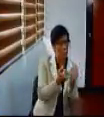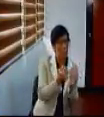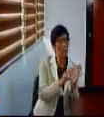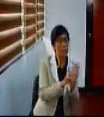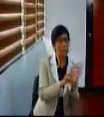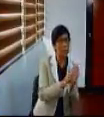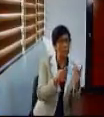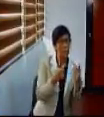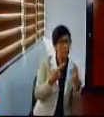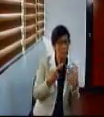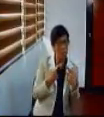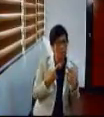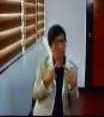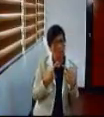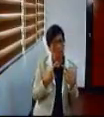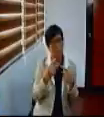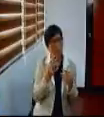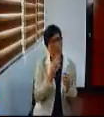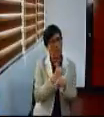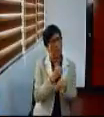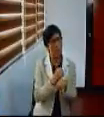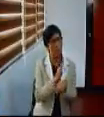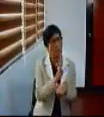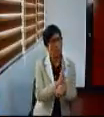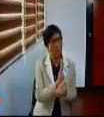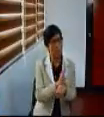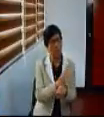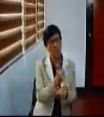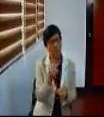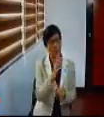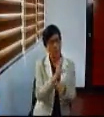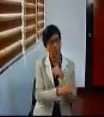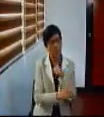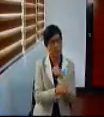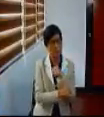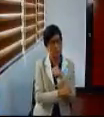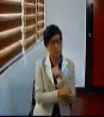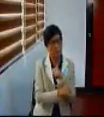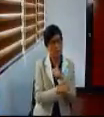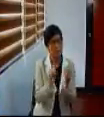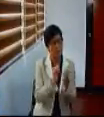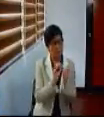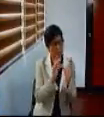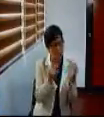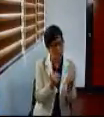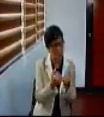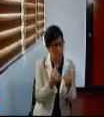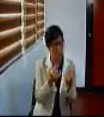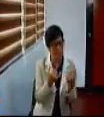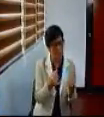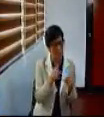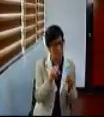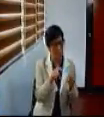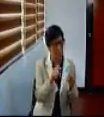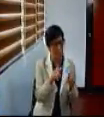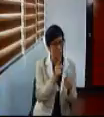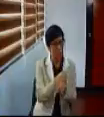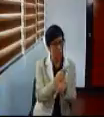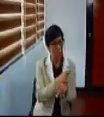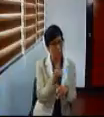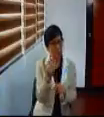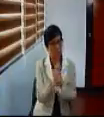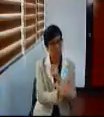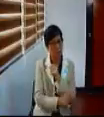a manufacturing firm in one country, and that company now sells the produce in another